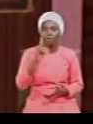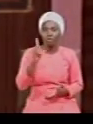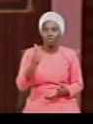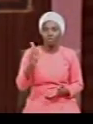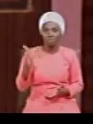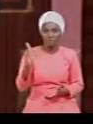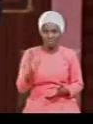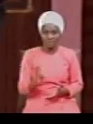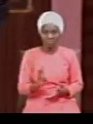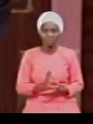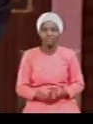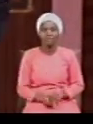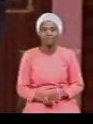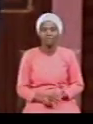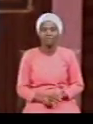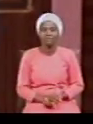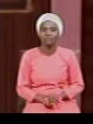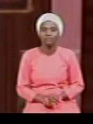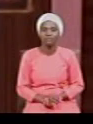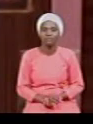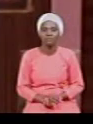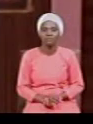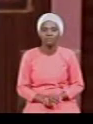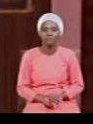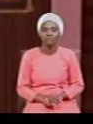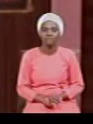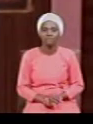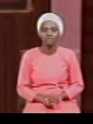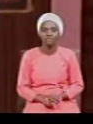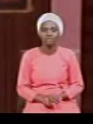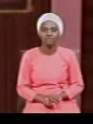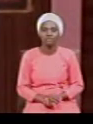119, the psalm, the verse